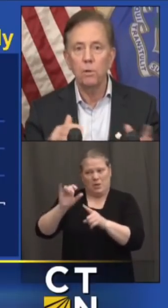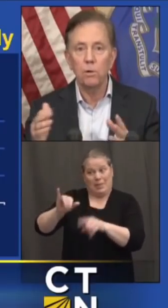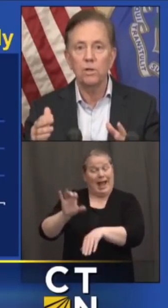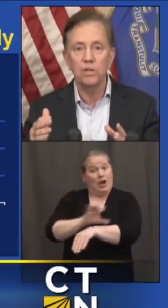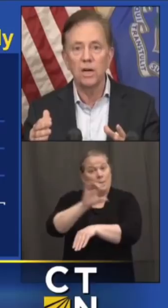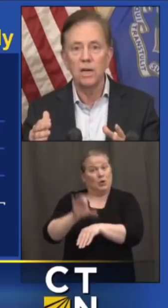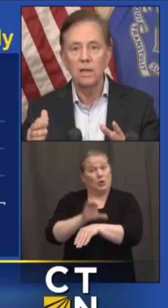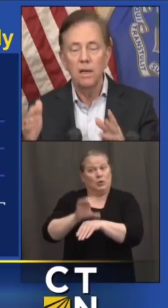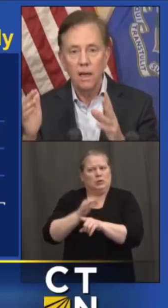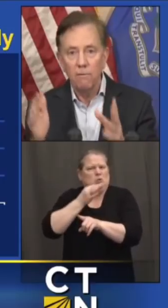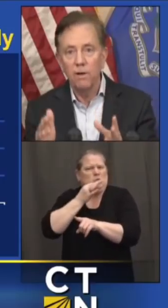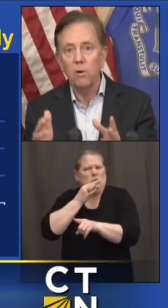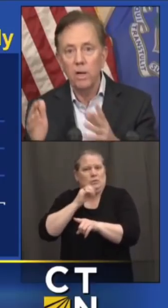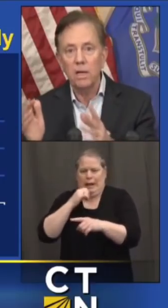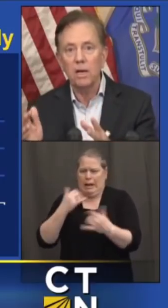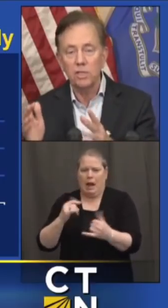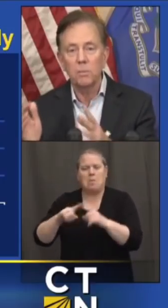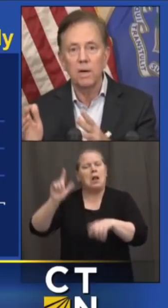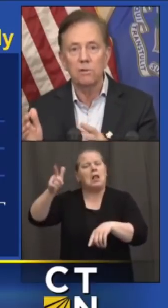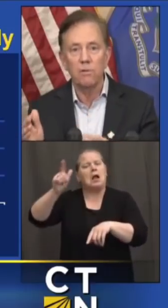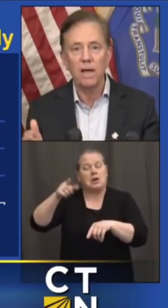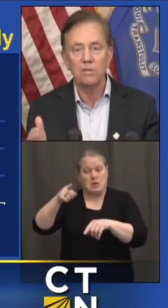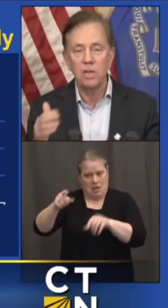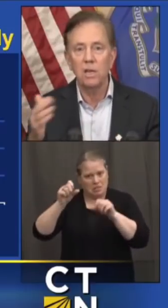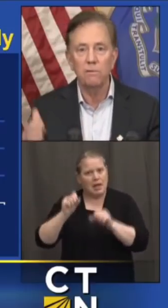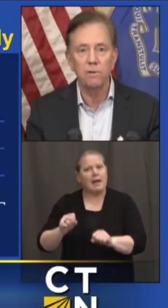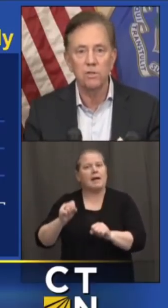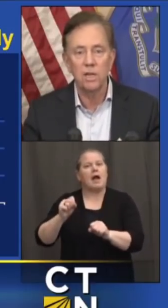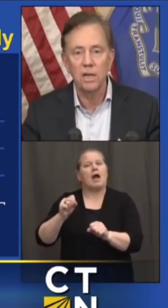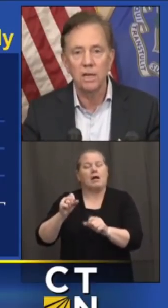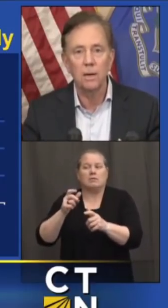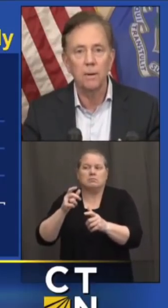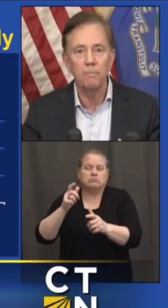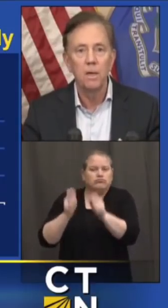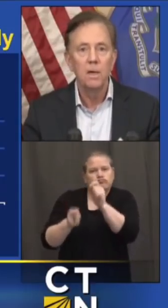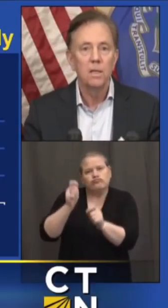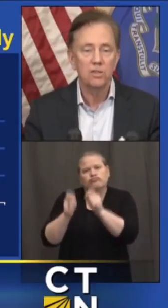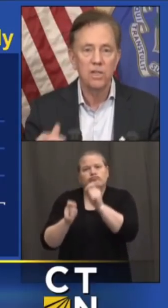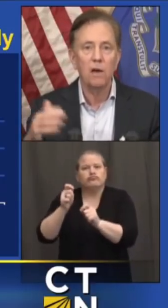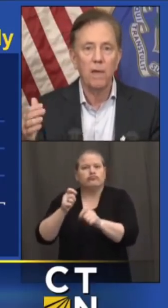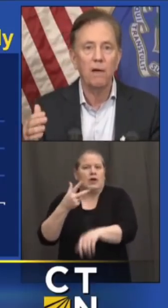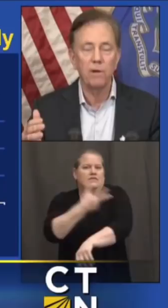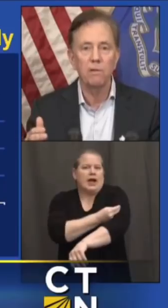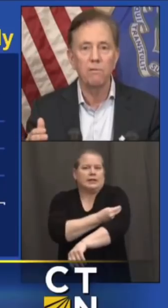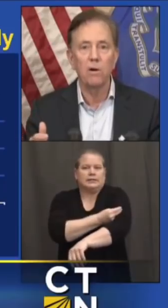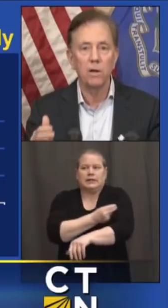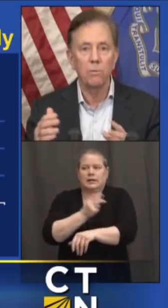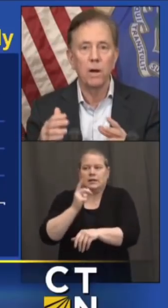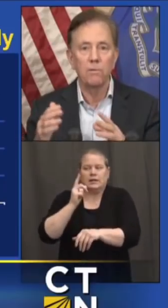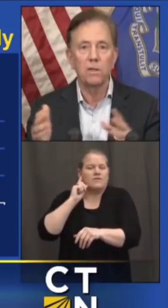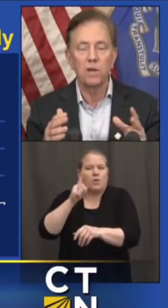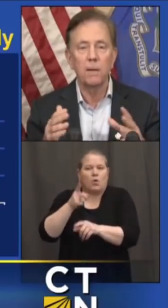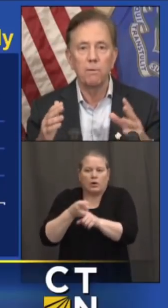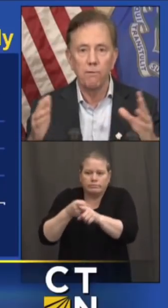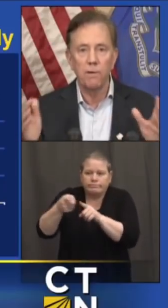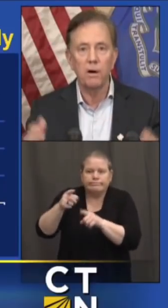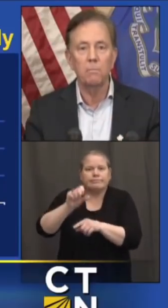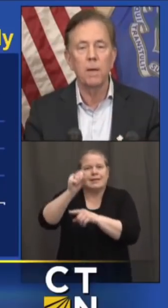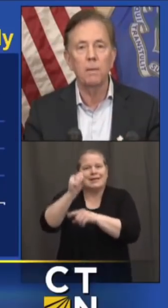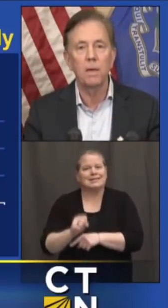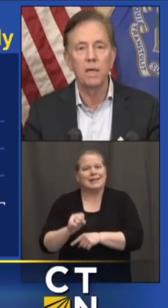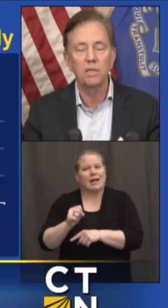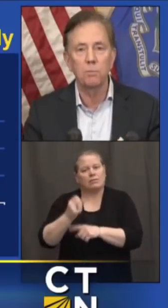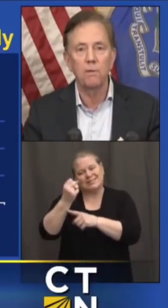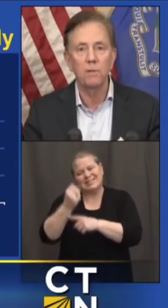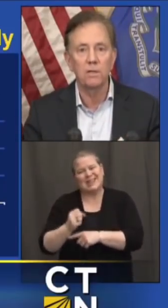to computer design a very customized vaccine for, say, the South African variant or whatever the type of a